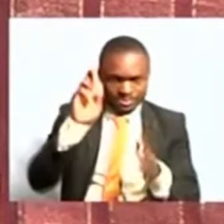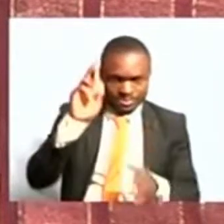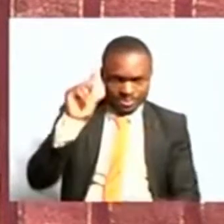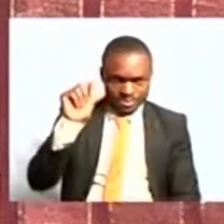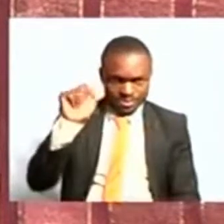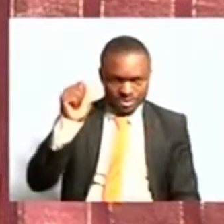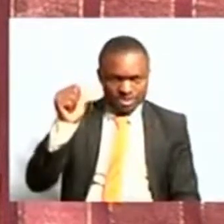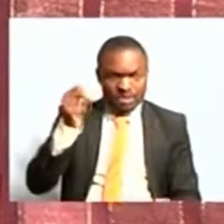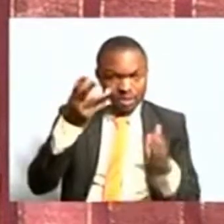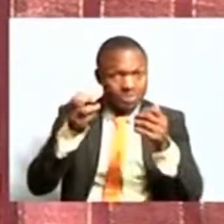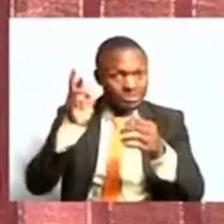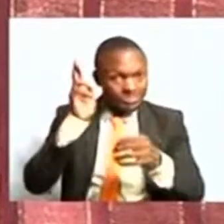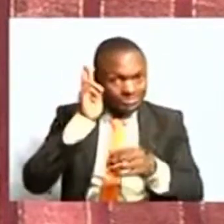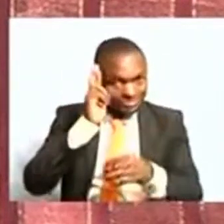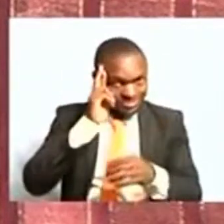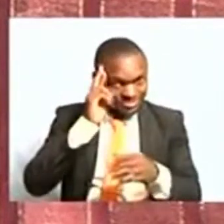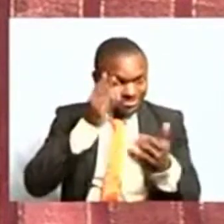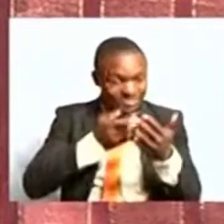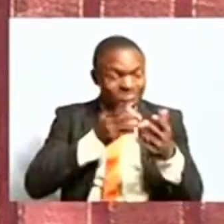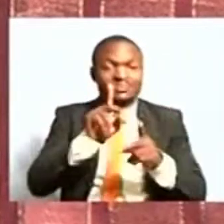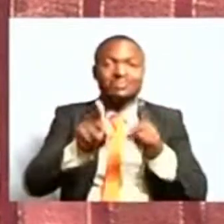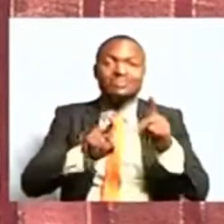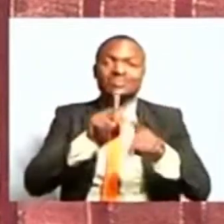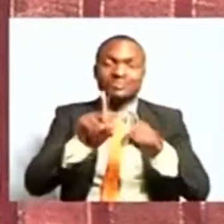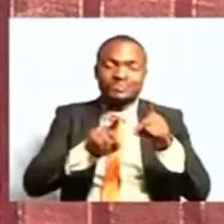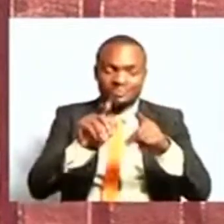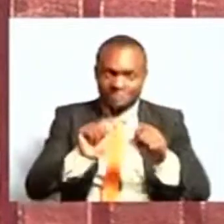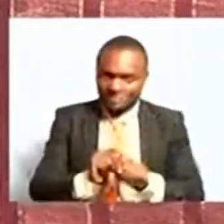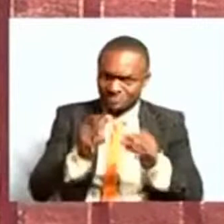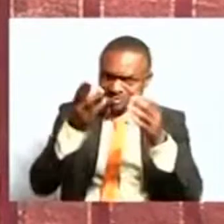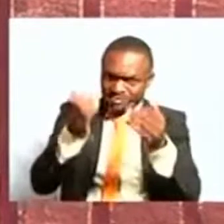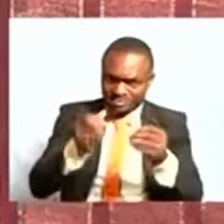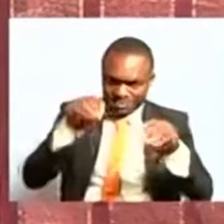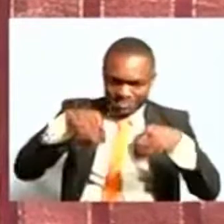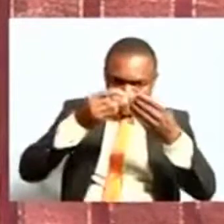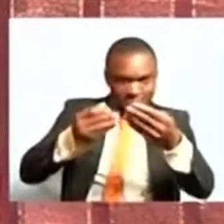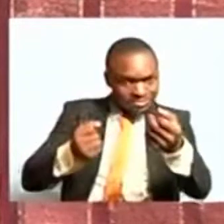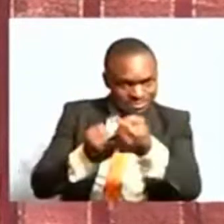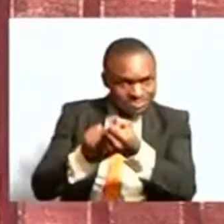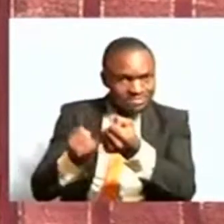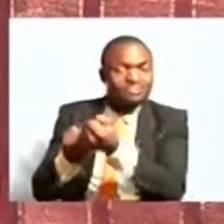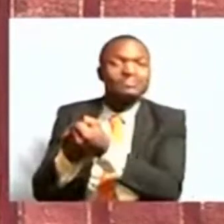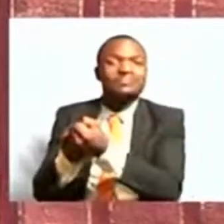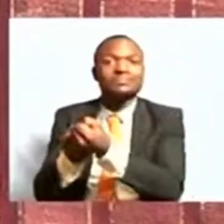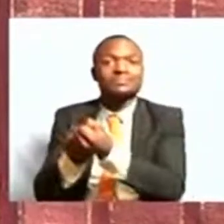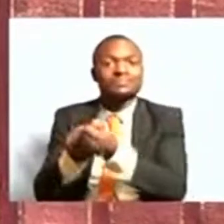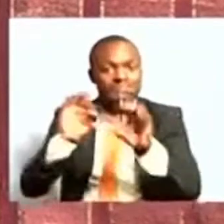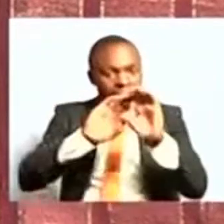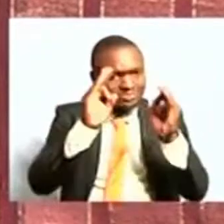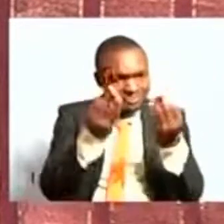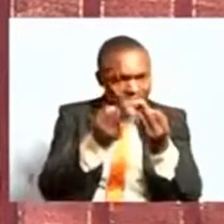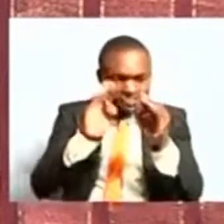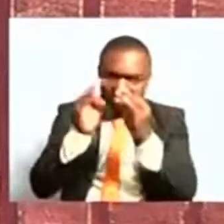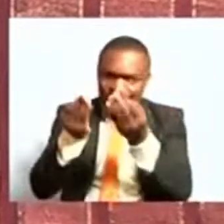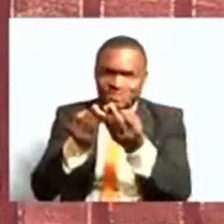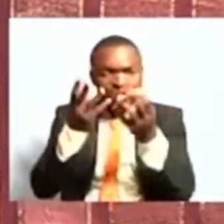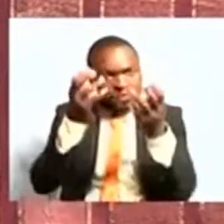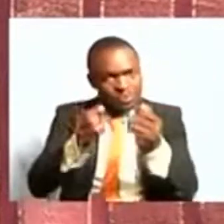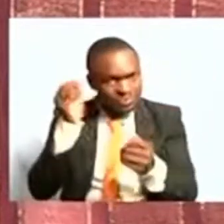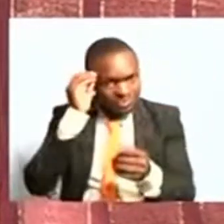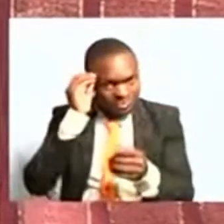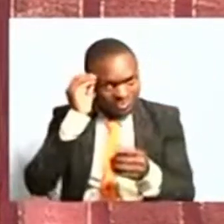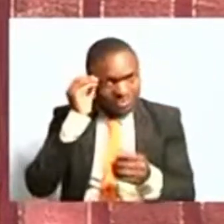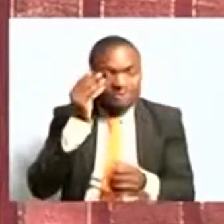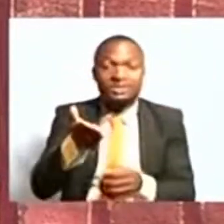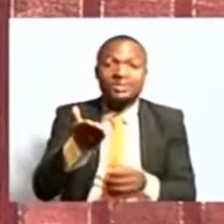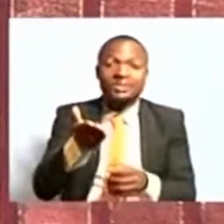to remember these people. We want to offer support to the families. We want to know that we are there for